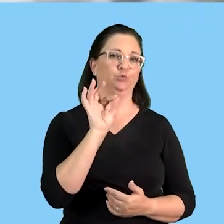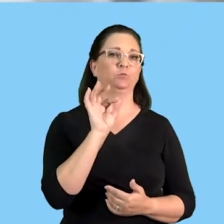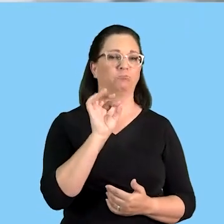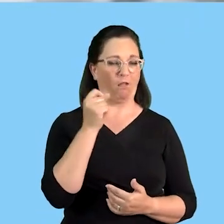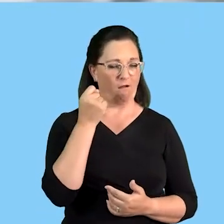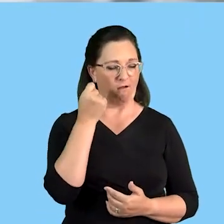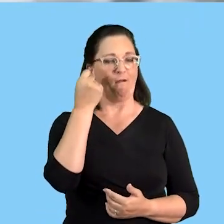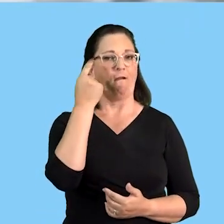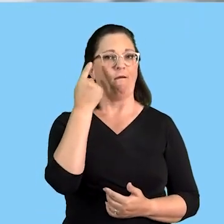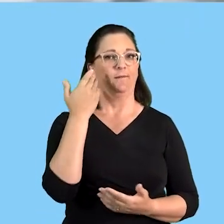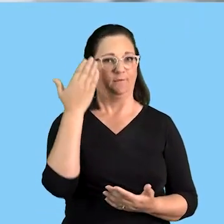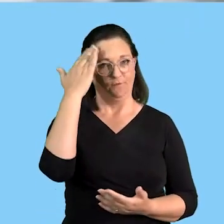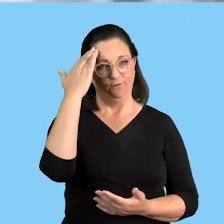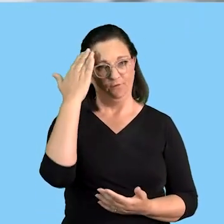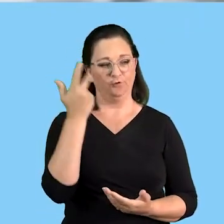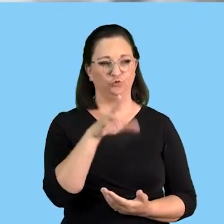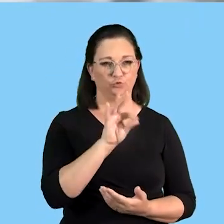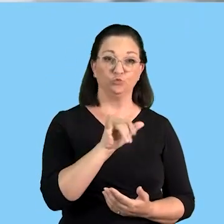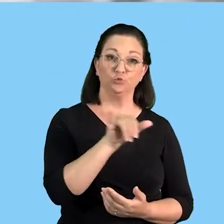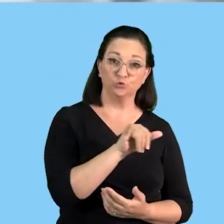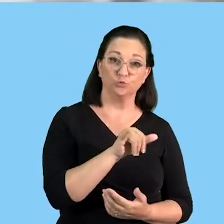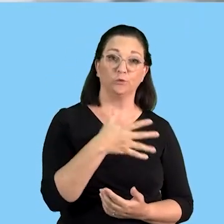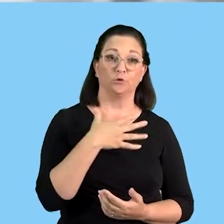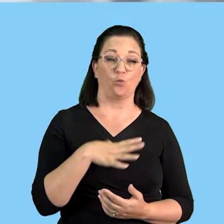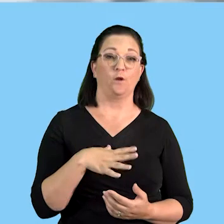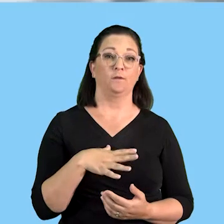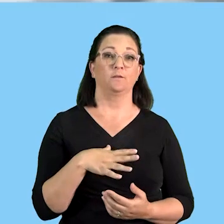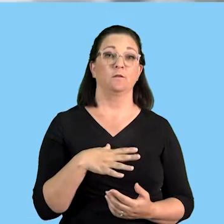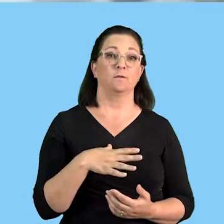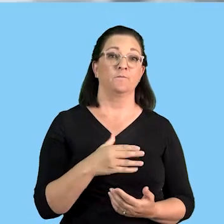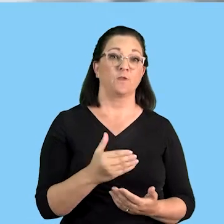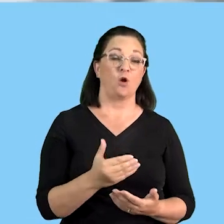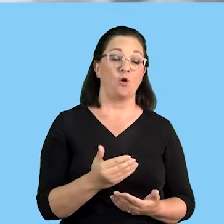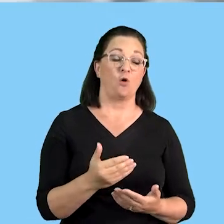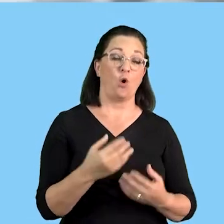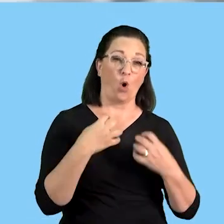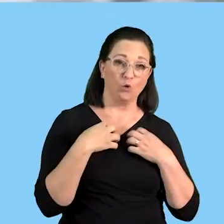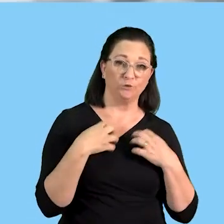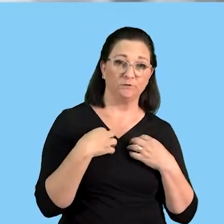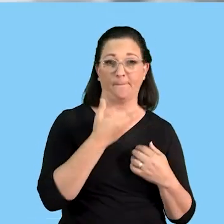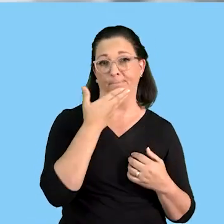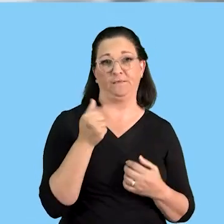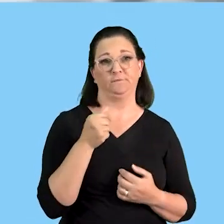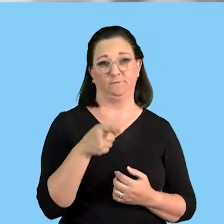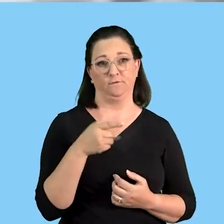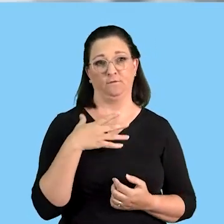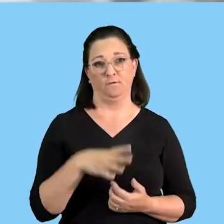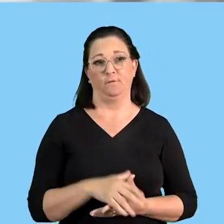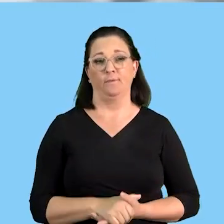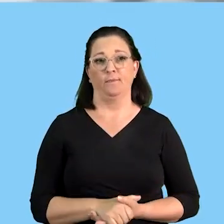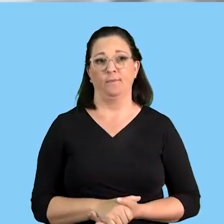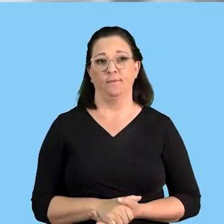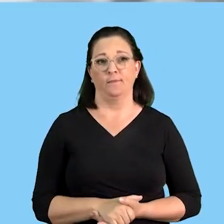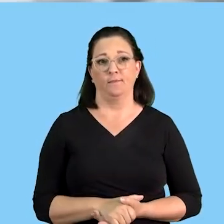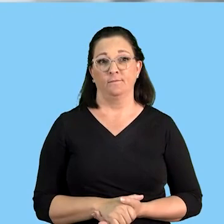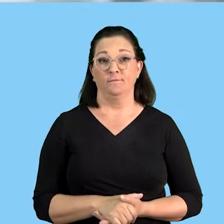better position, obviously, to choose a form of ownership that would be the best for you and the type of business you would be having.